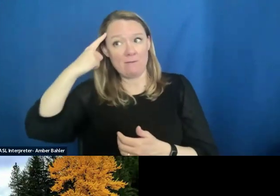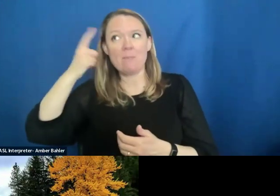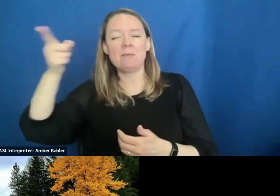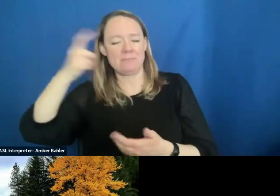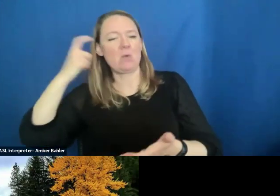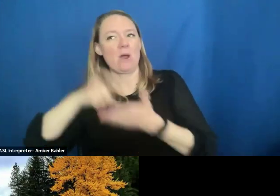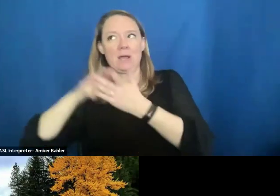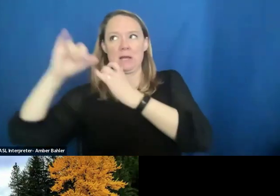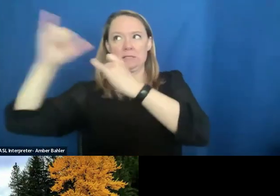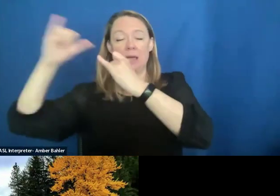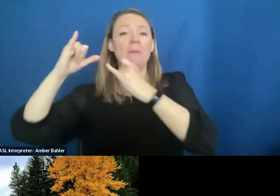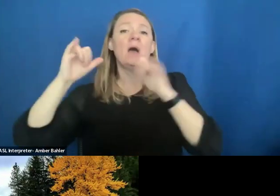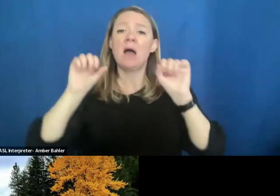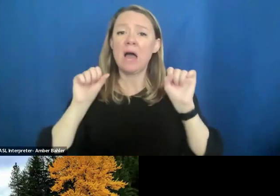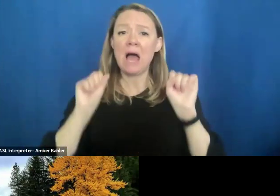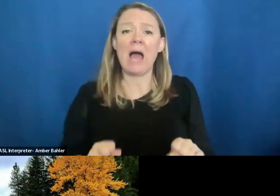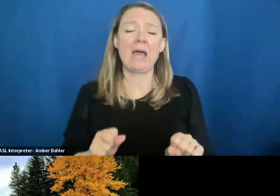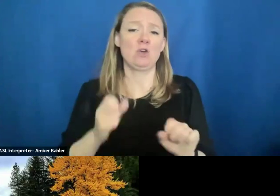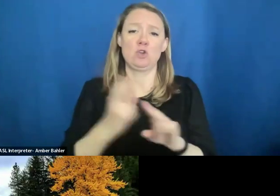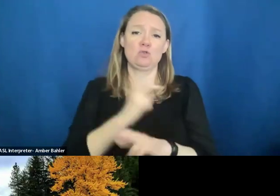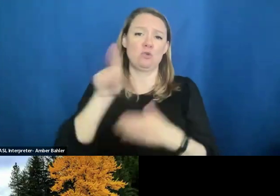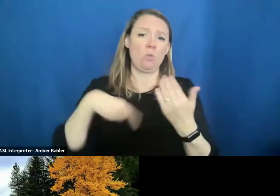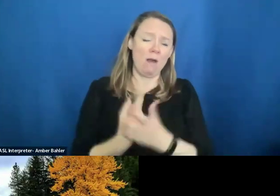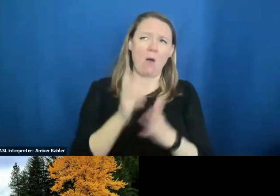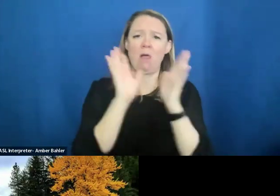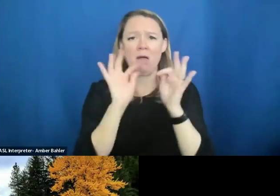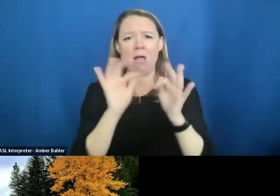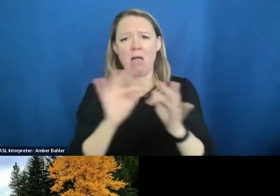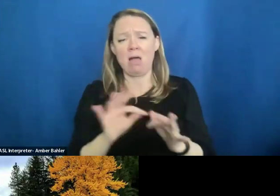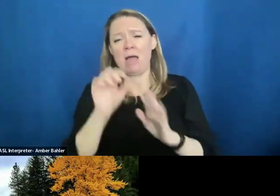talking about all the things that the state is doing for